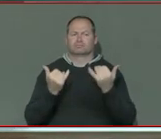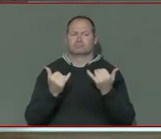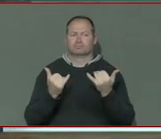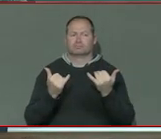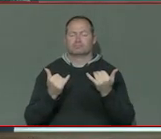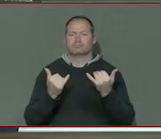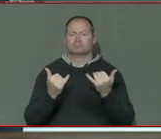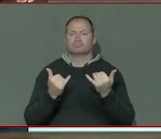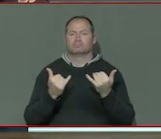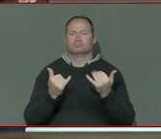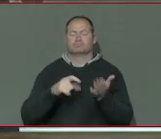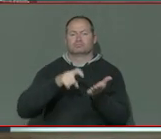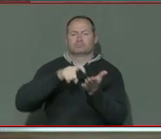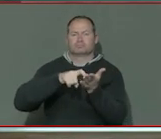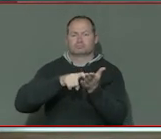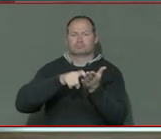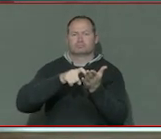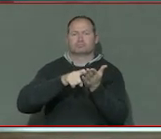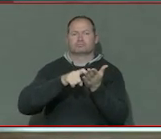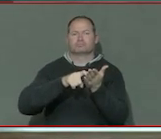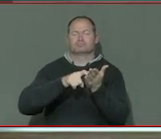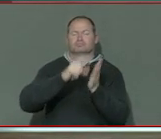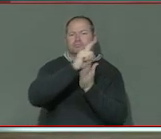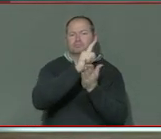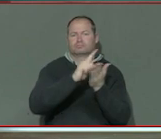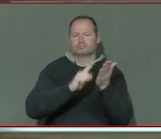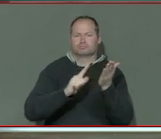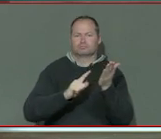ledger, it tells us Collins owes us